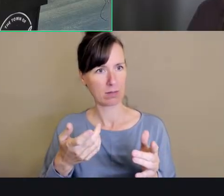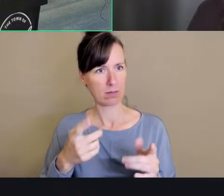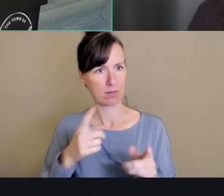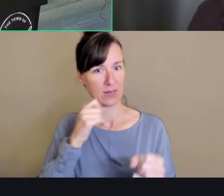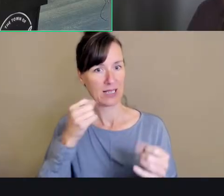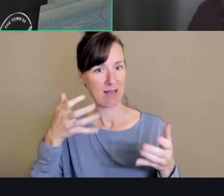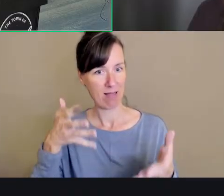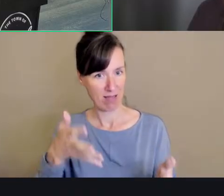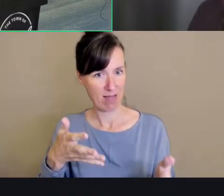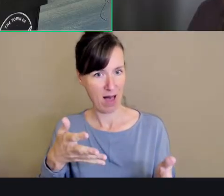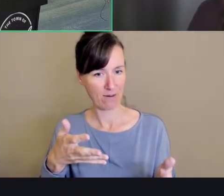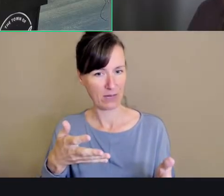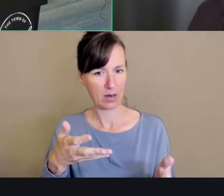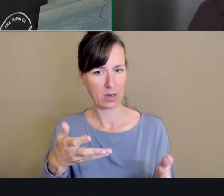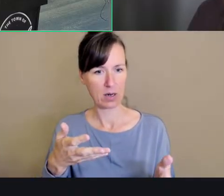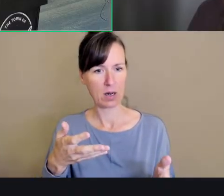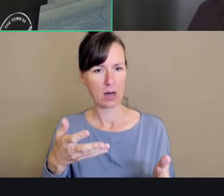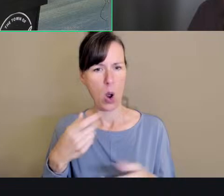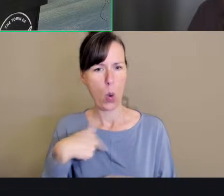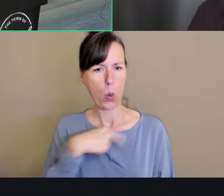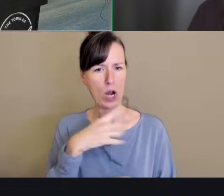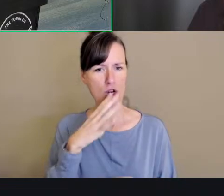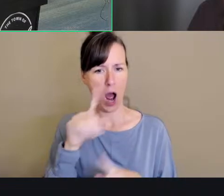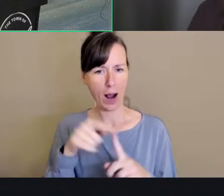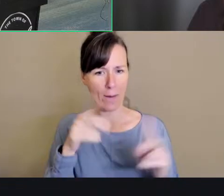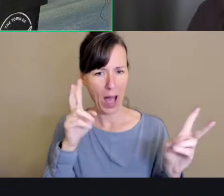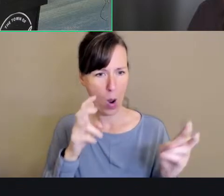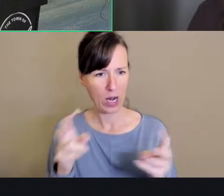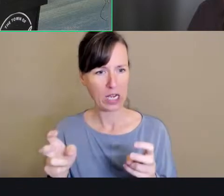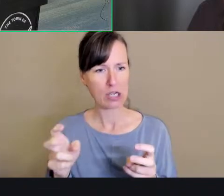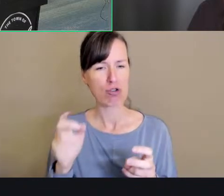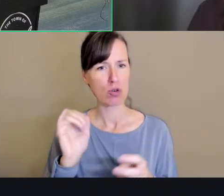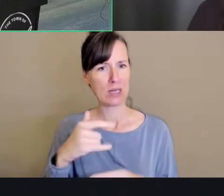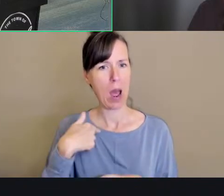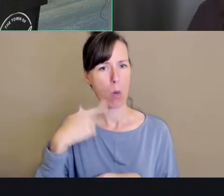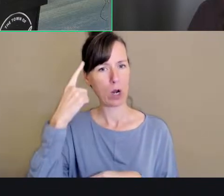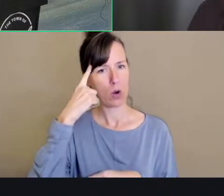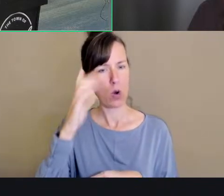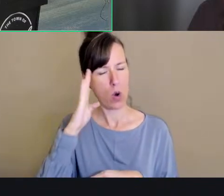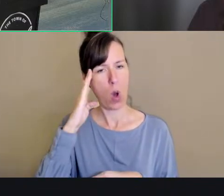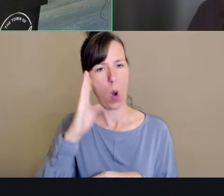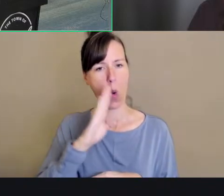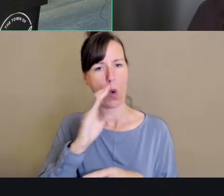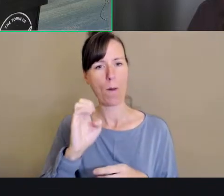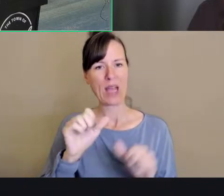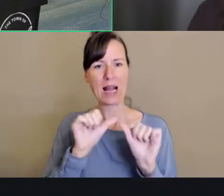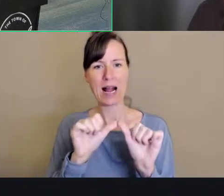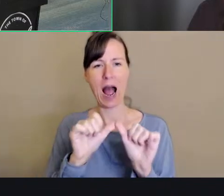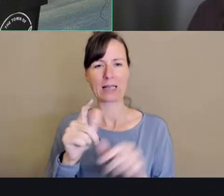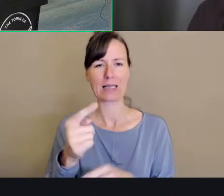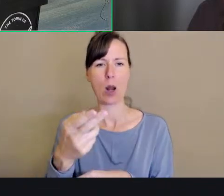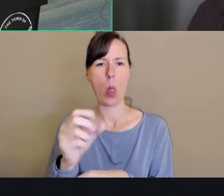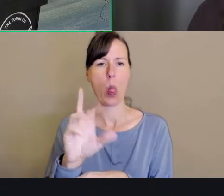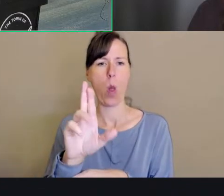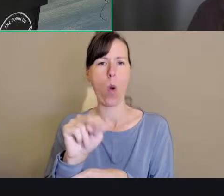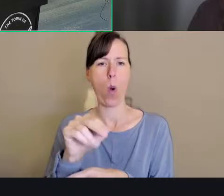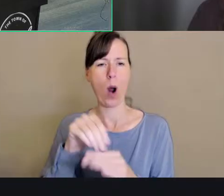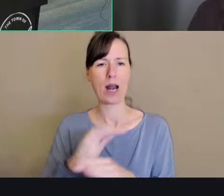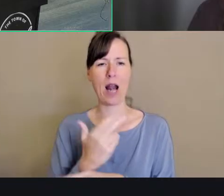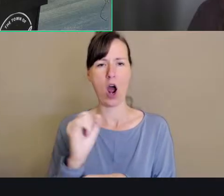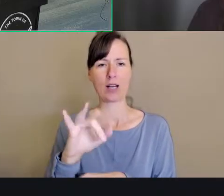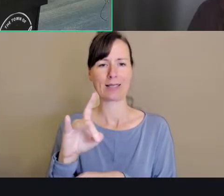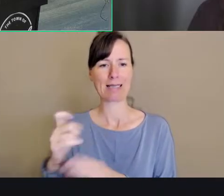be a constant thorn in our side when we use these spaces, we need to see what are we dealing with,